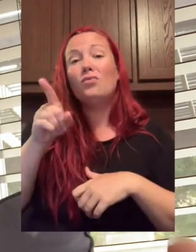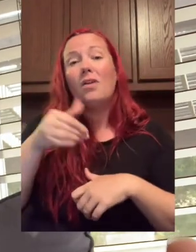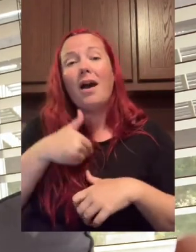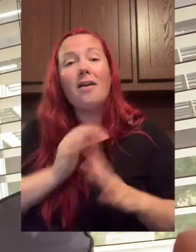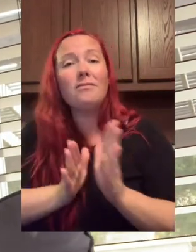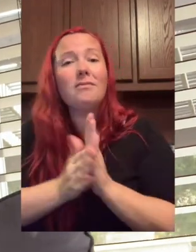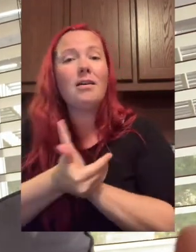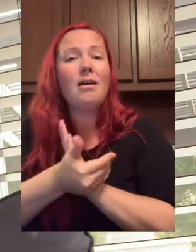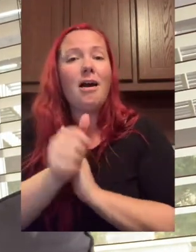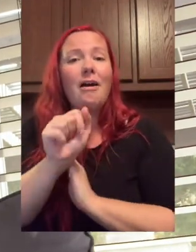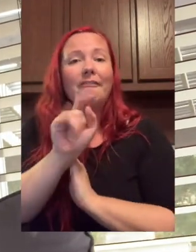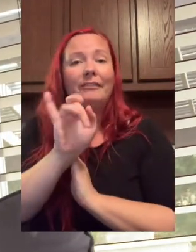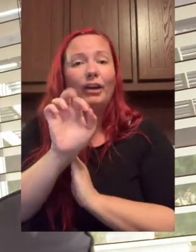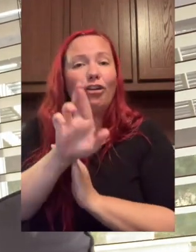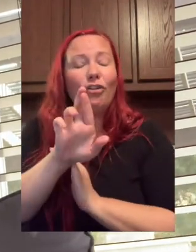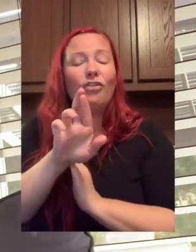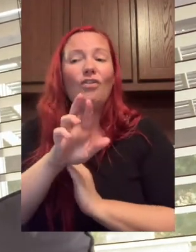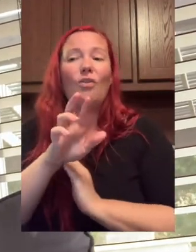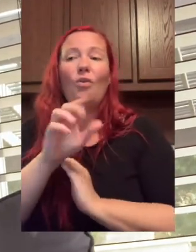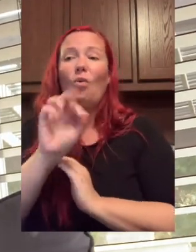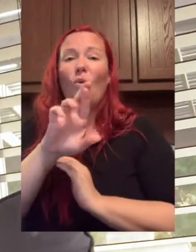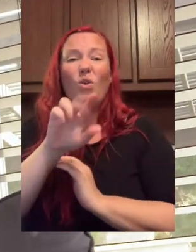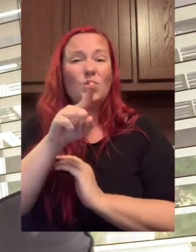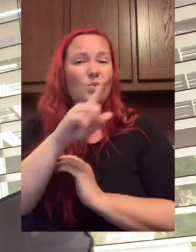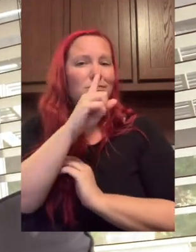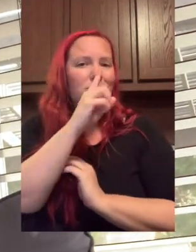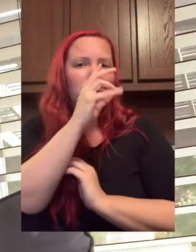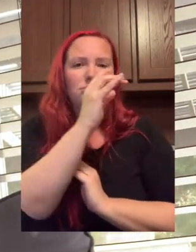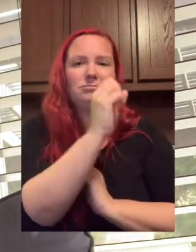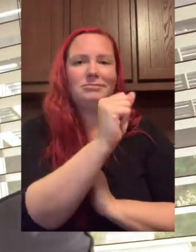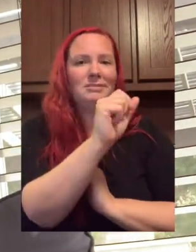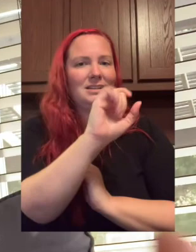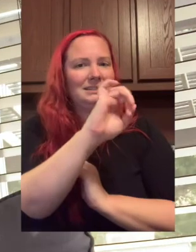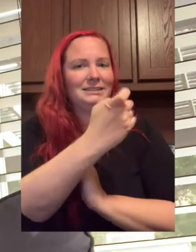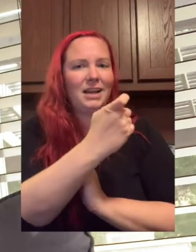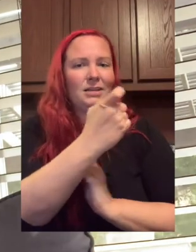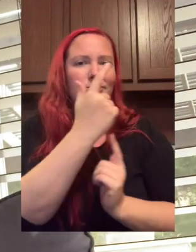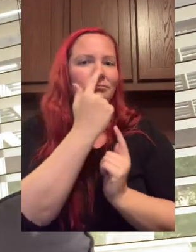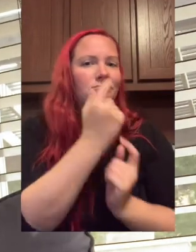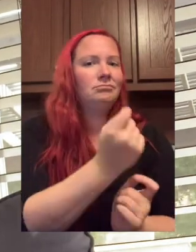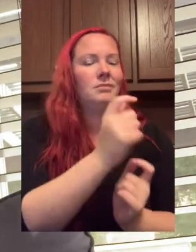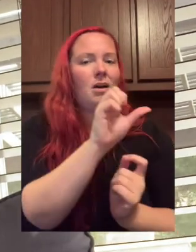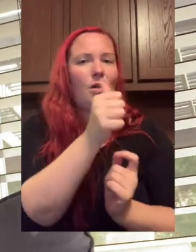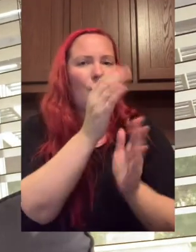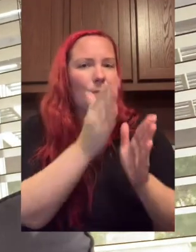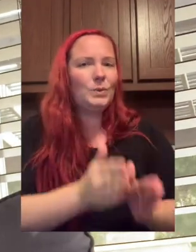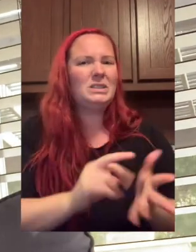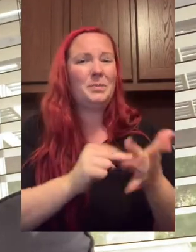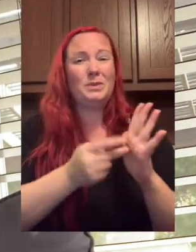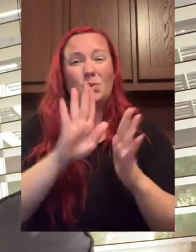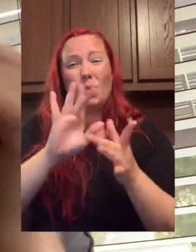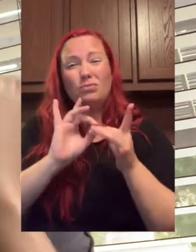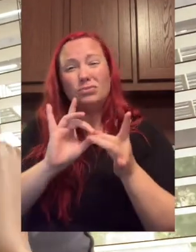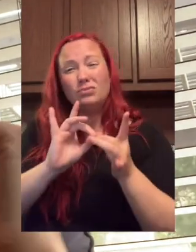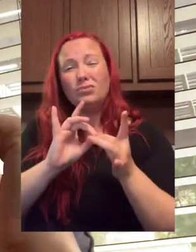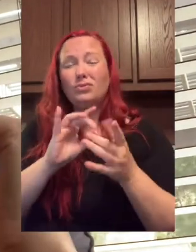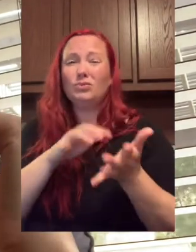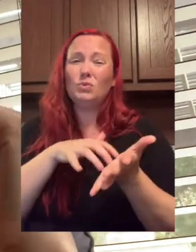motivation behind what they could be saying about your relationship deep, deep down. I've heard it said many times